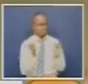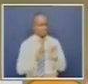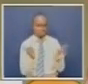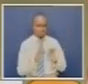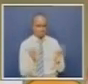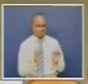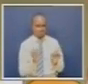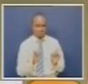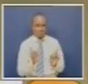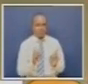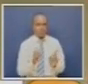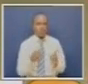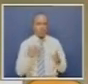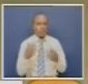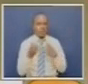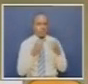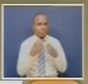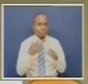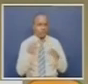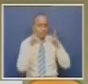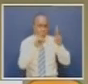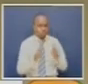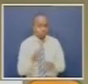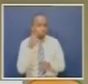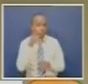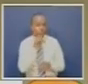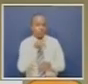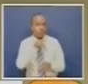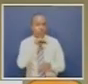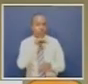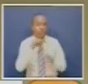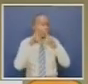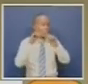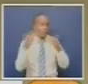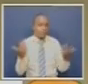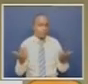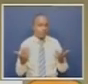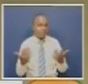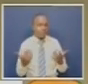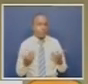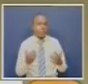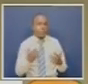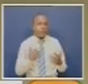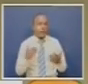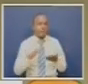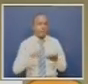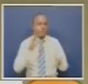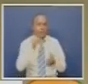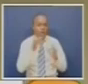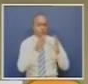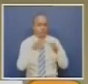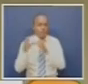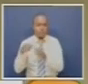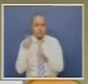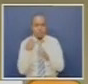of the meeting we had in Kisumu, you saw Raila saying and giving it a bet that there are more other parties who